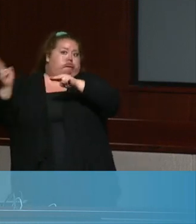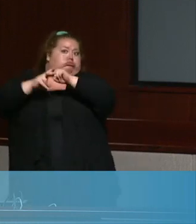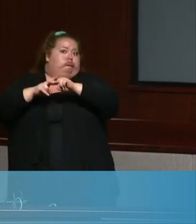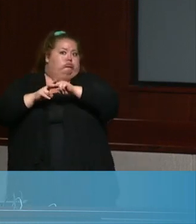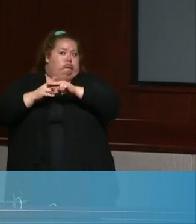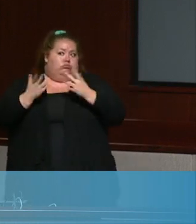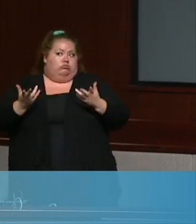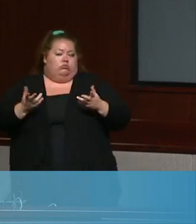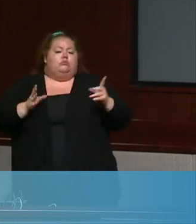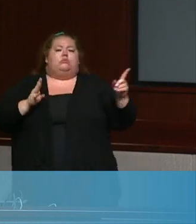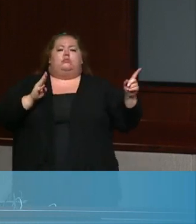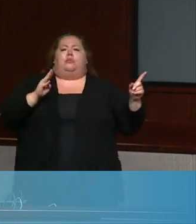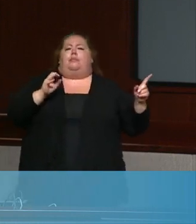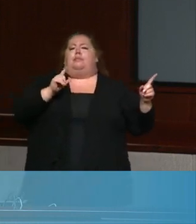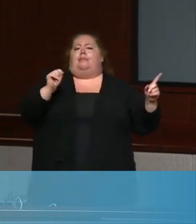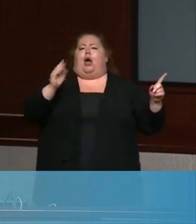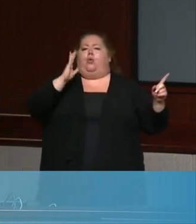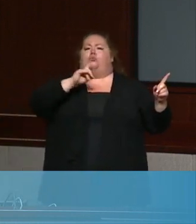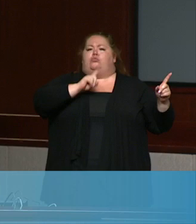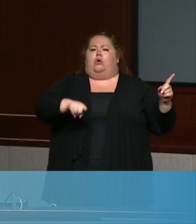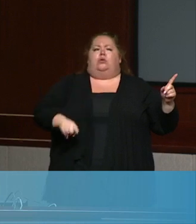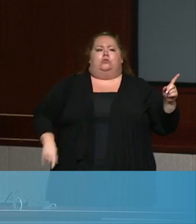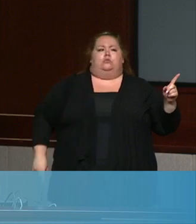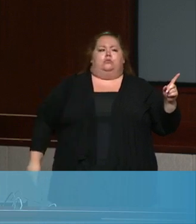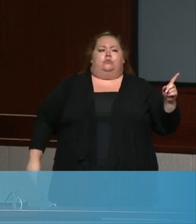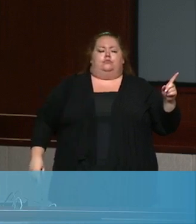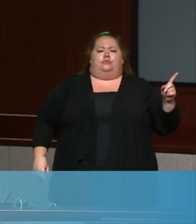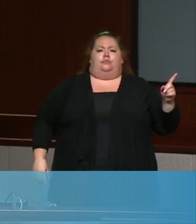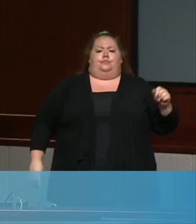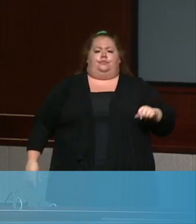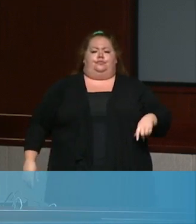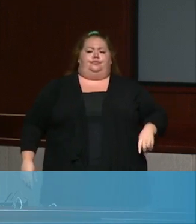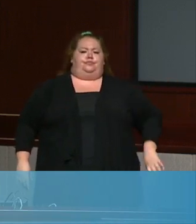respond to your question. Give us just 1 second. Thank you.